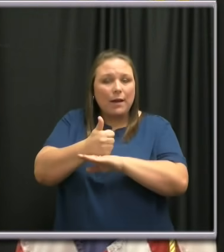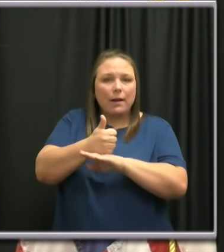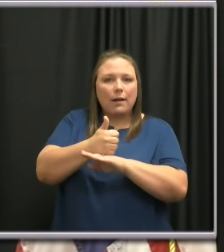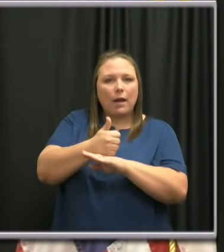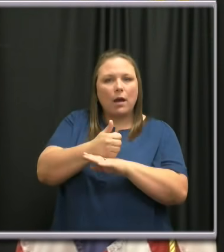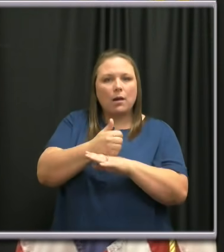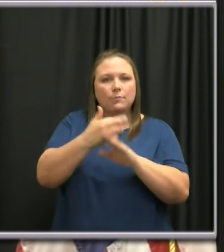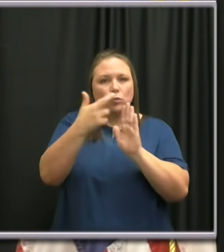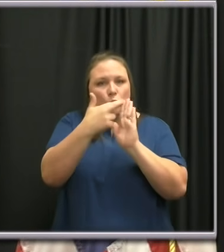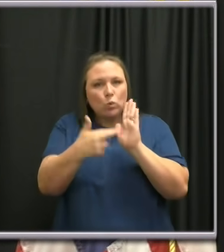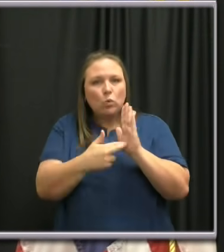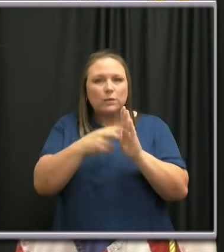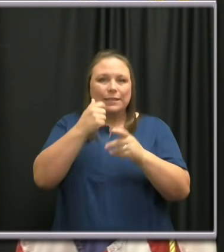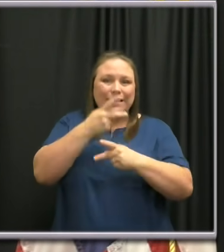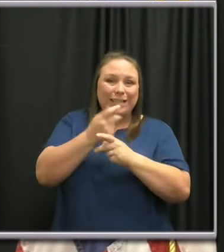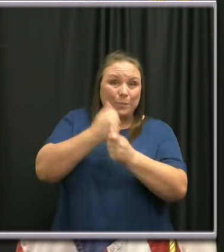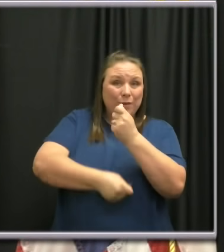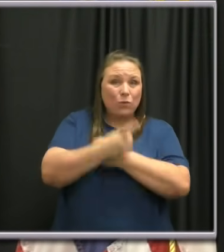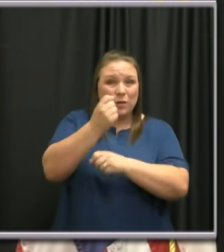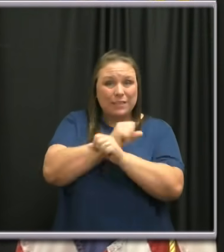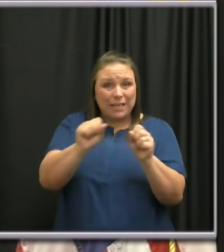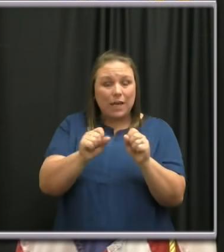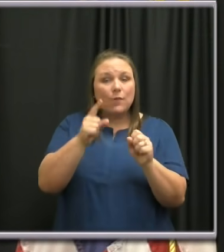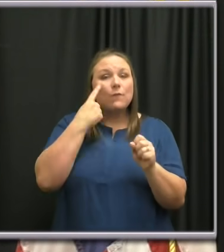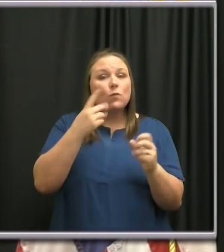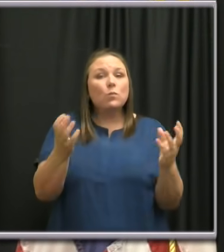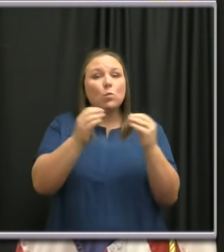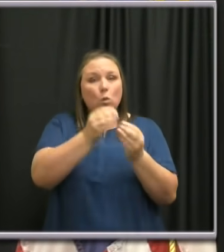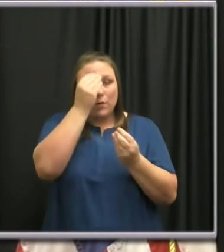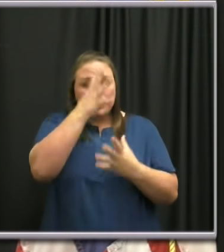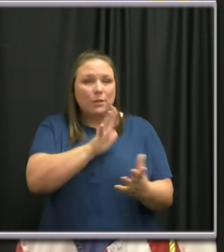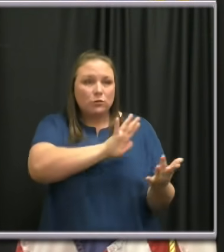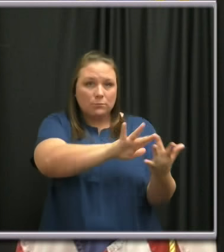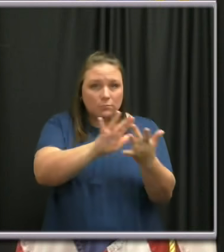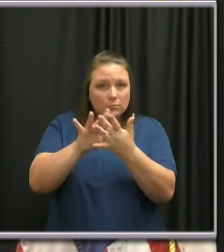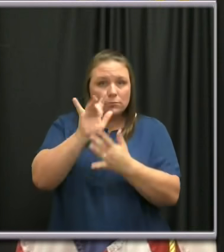more information, please contact your local healthcare system or healthcare provider.